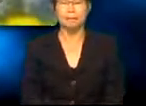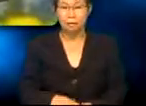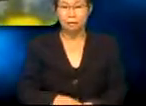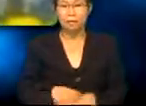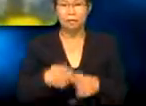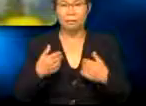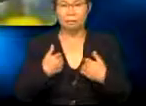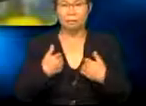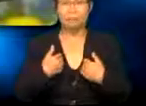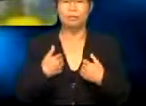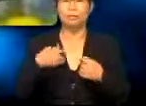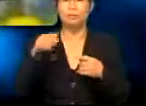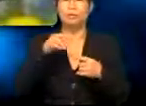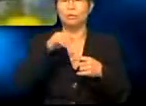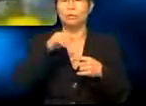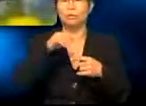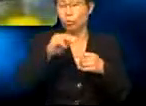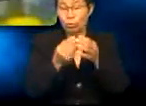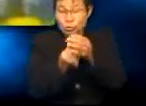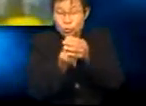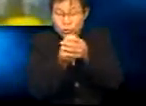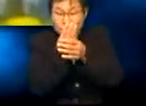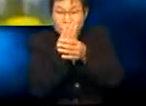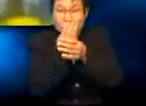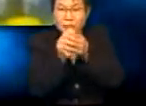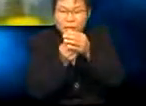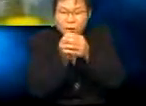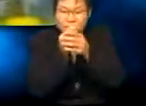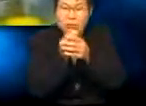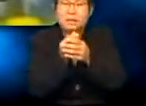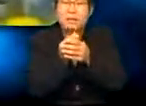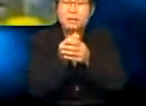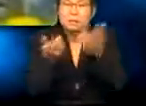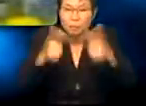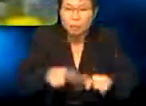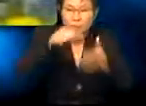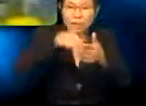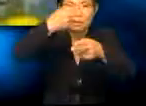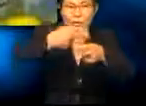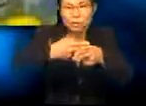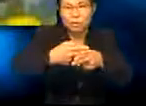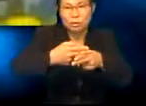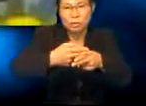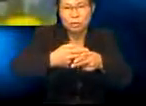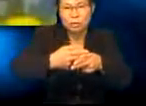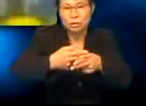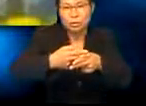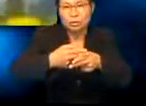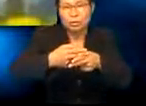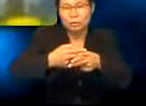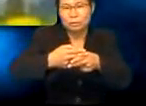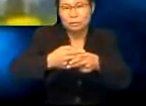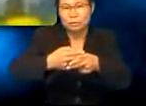There are periods when no germination takes place. This is known as the dormant period.